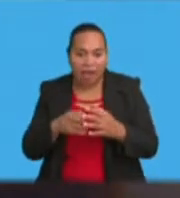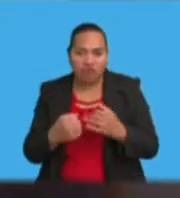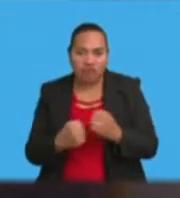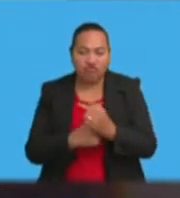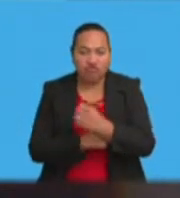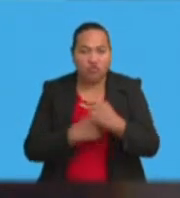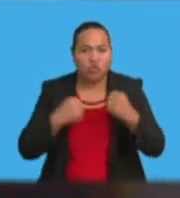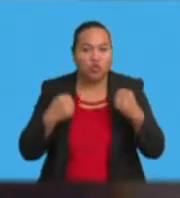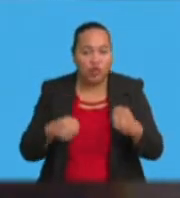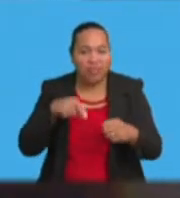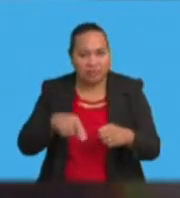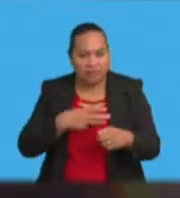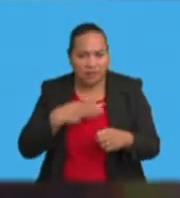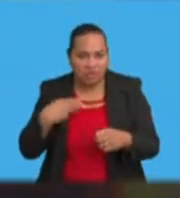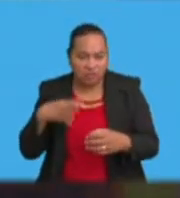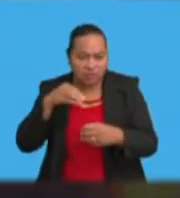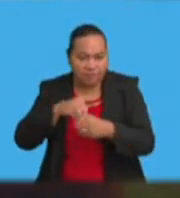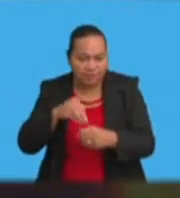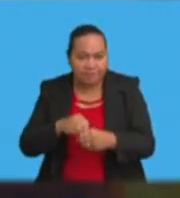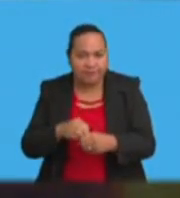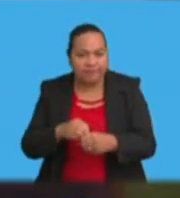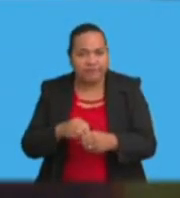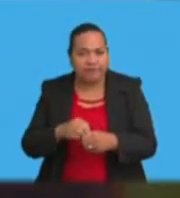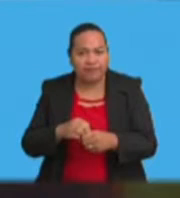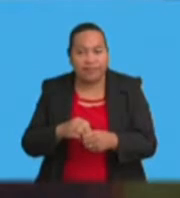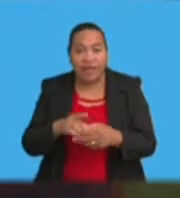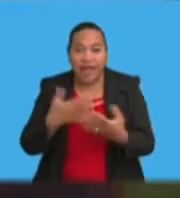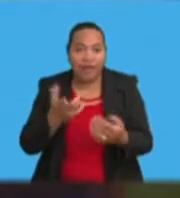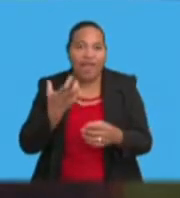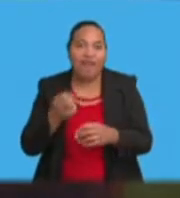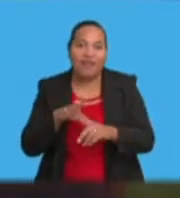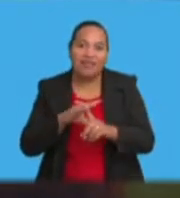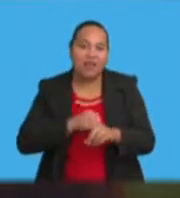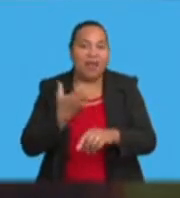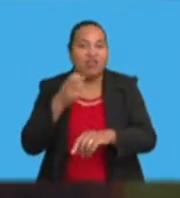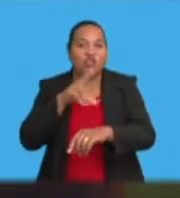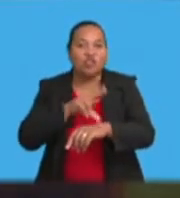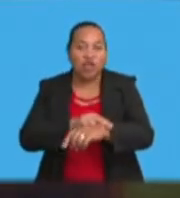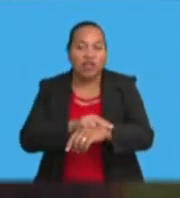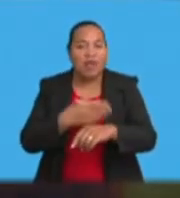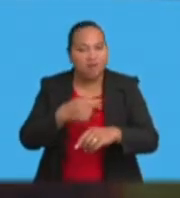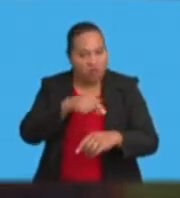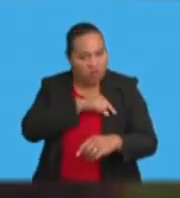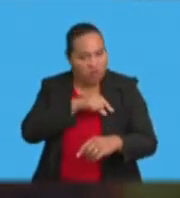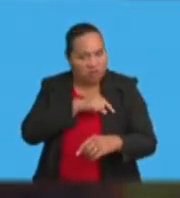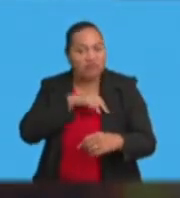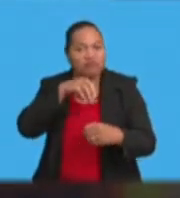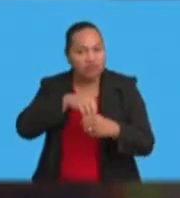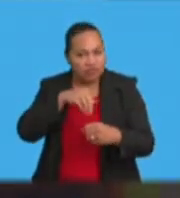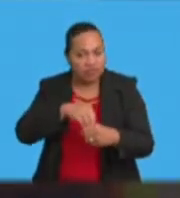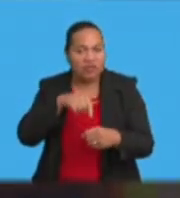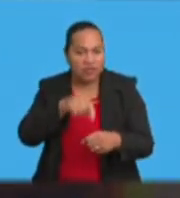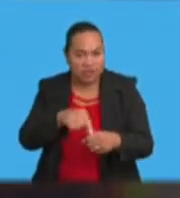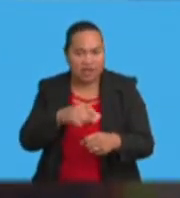the ministry to do this. We already have a doctor who has qualifications in occupational medicine, a nurse,